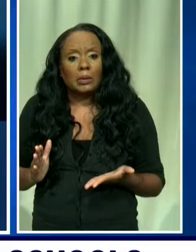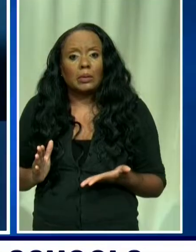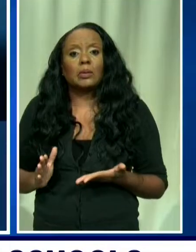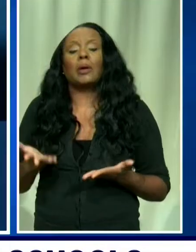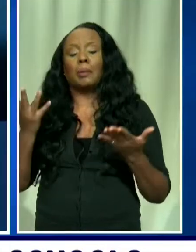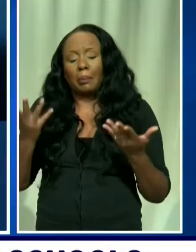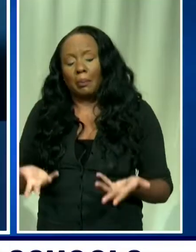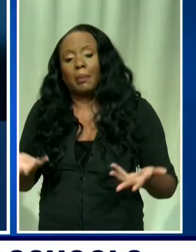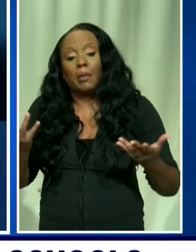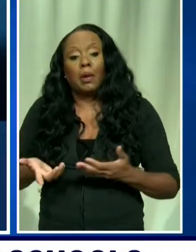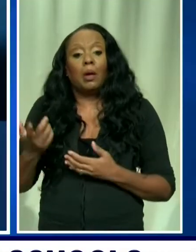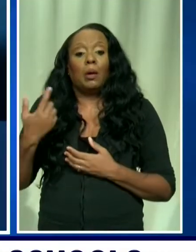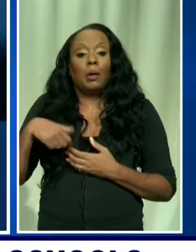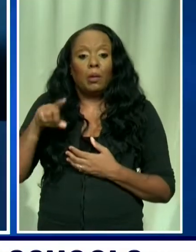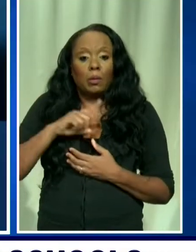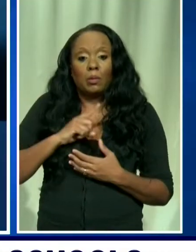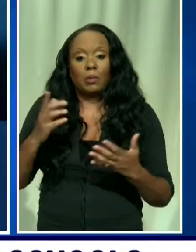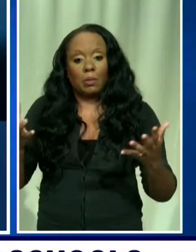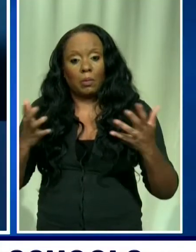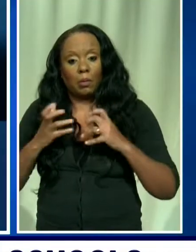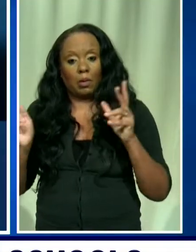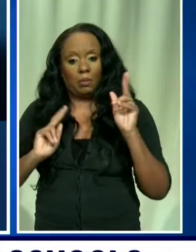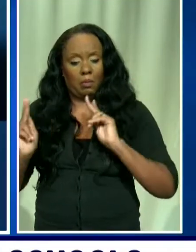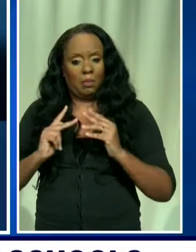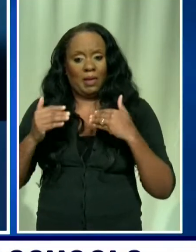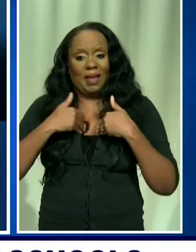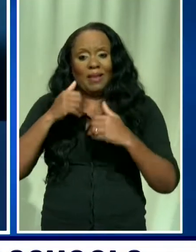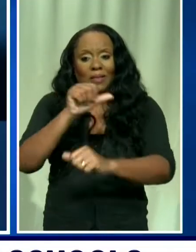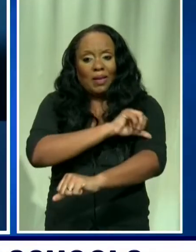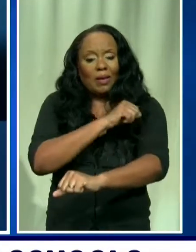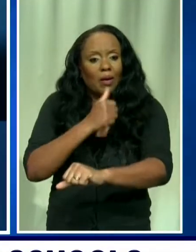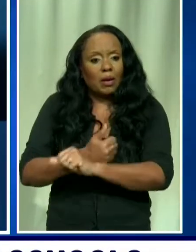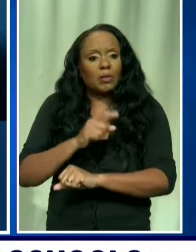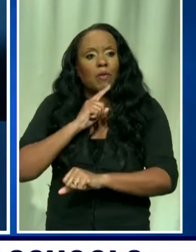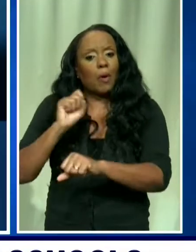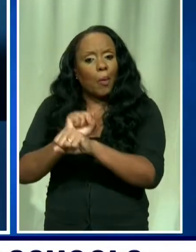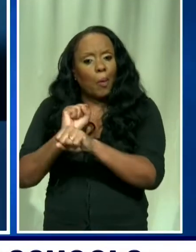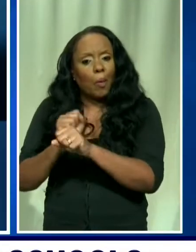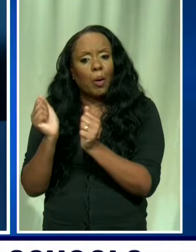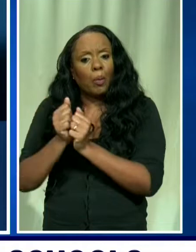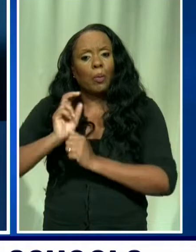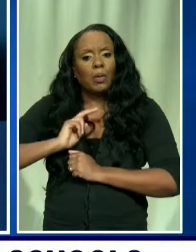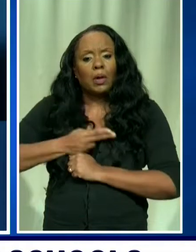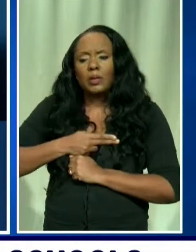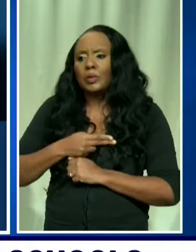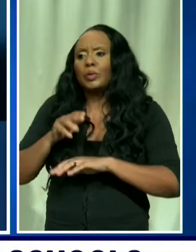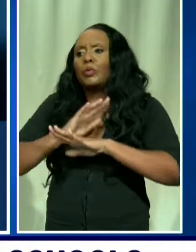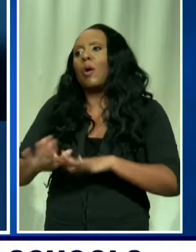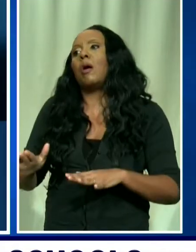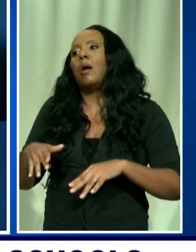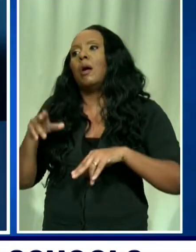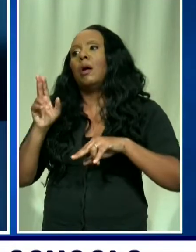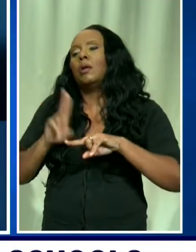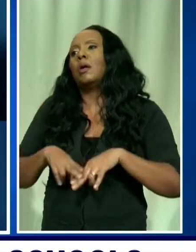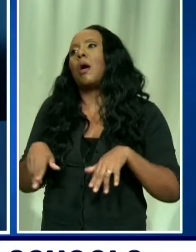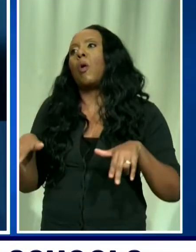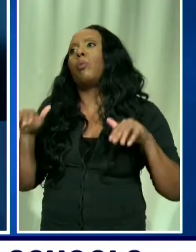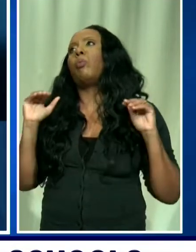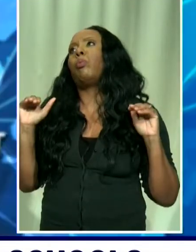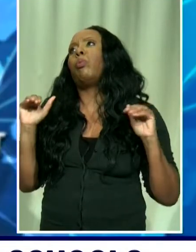backdrop that we urge those in authority to be proactive and not wait until something happens to respond to this